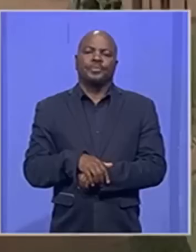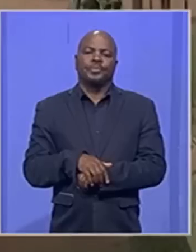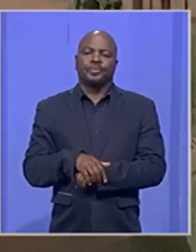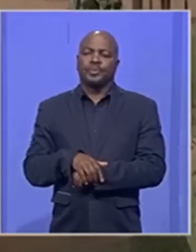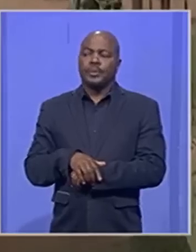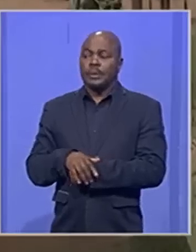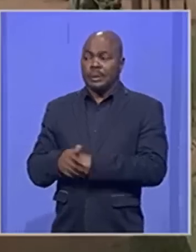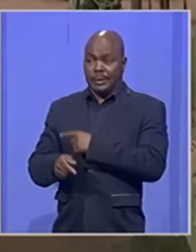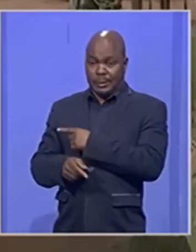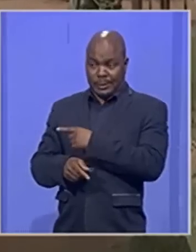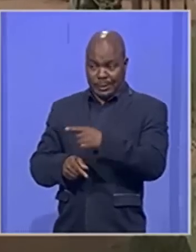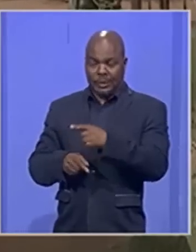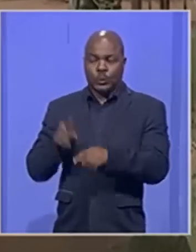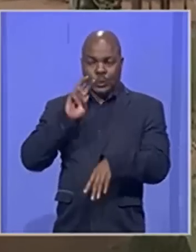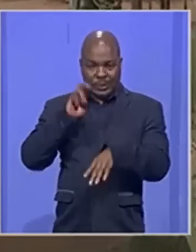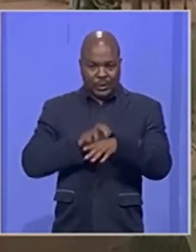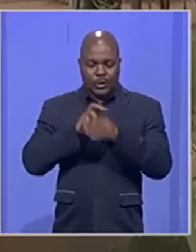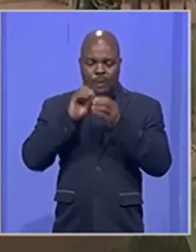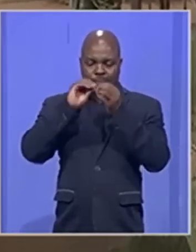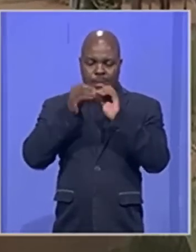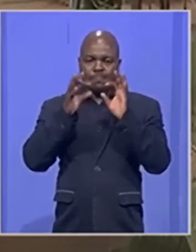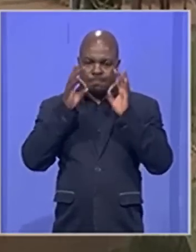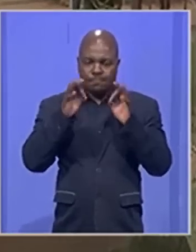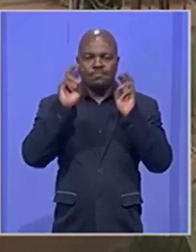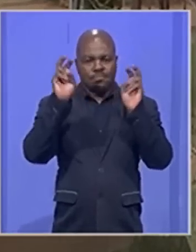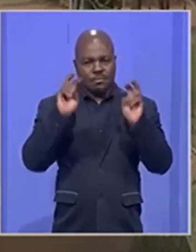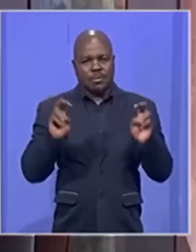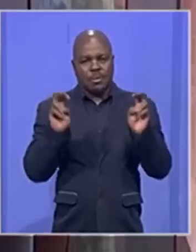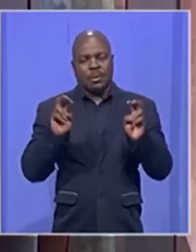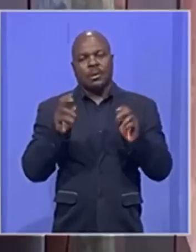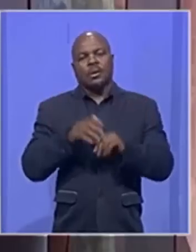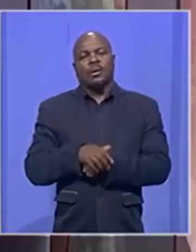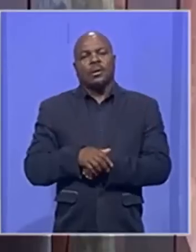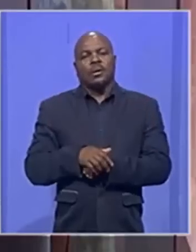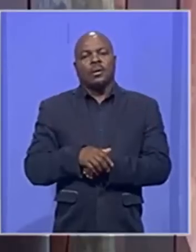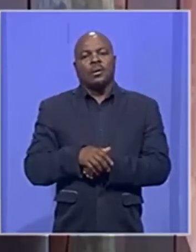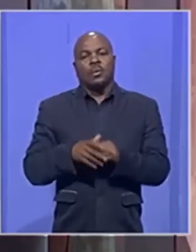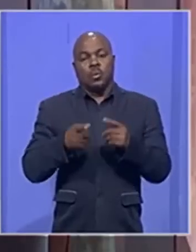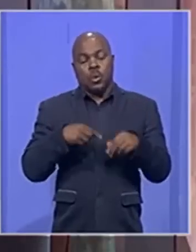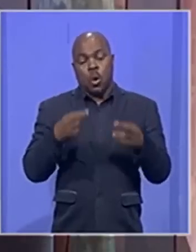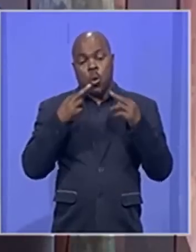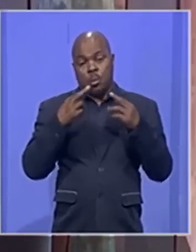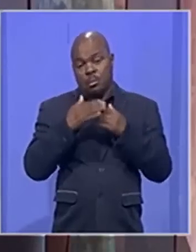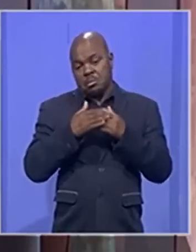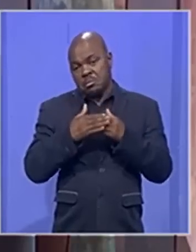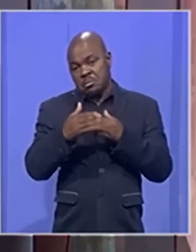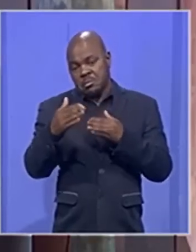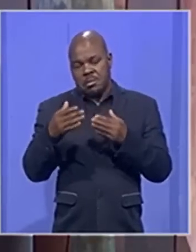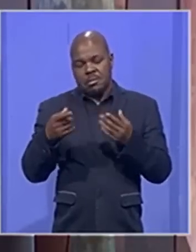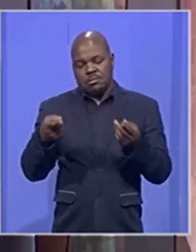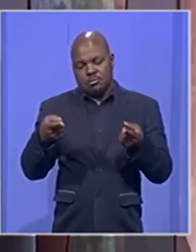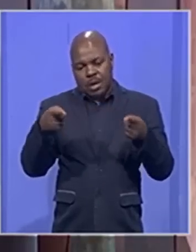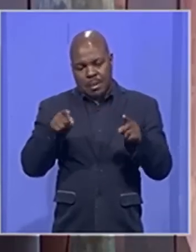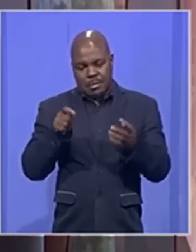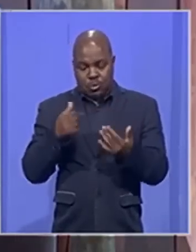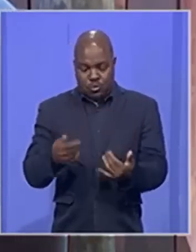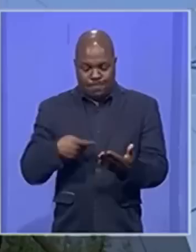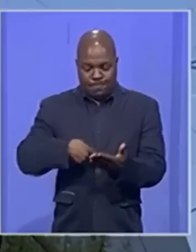le lokeliwe motlakase go na le tshepo ya gore di tlo sainiwa mo letsatsing la